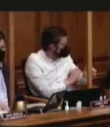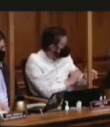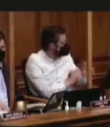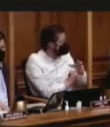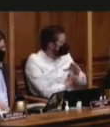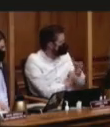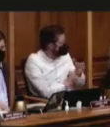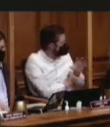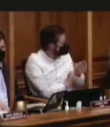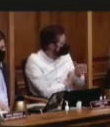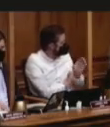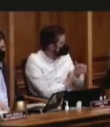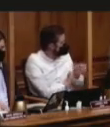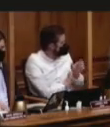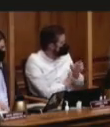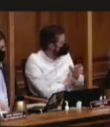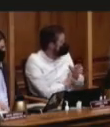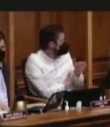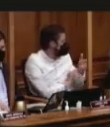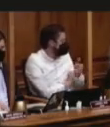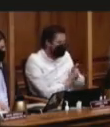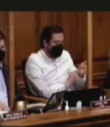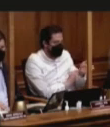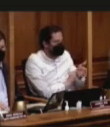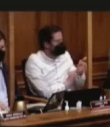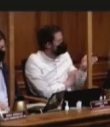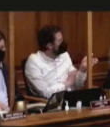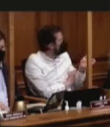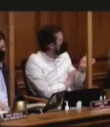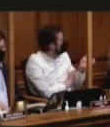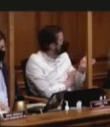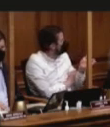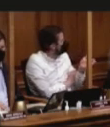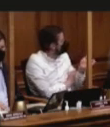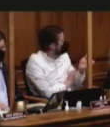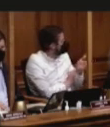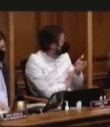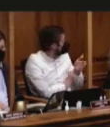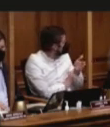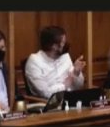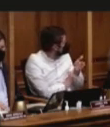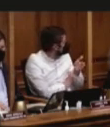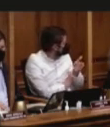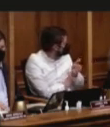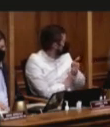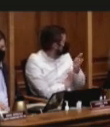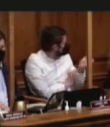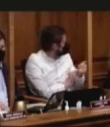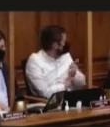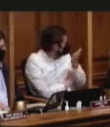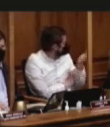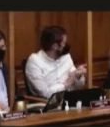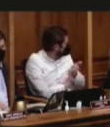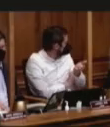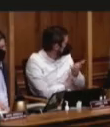system. I think there is some state law around that, because to be honest, it was back when we were having a lot of the growth management disputes with the county, and it was maybe one of the